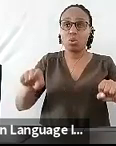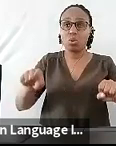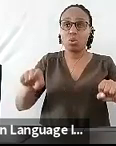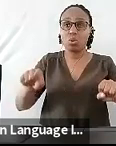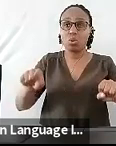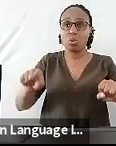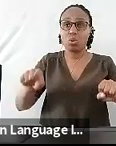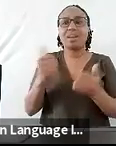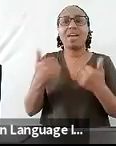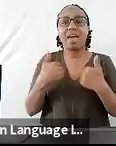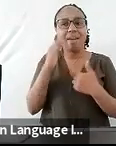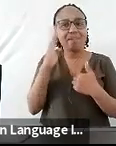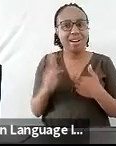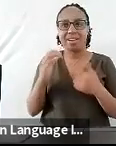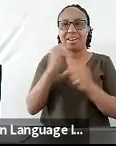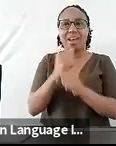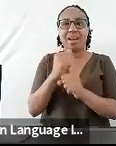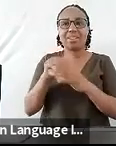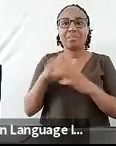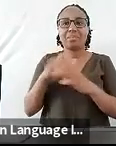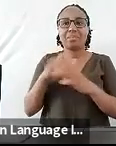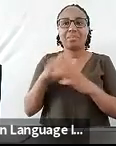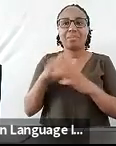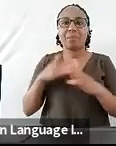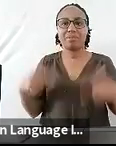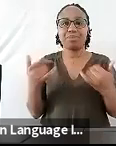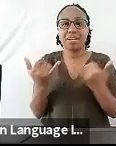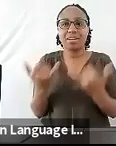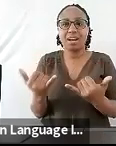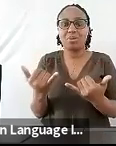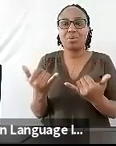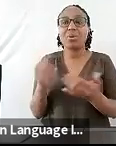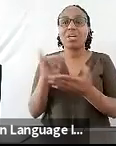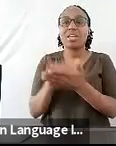So right now, that's because it was the most recent.